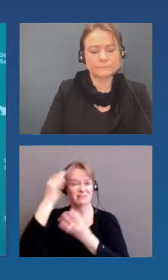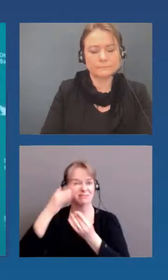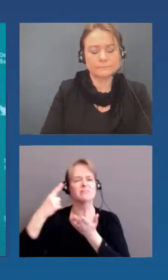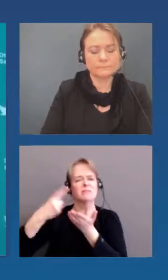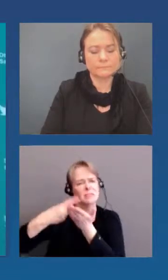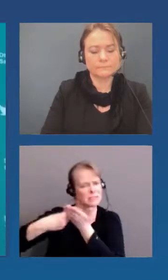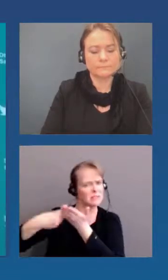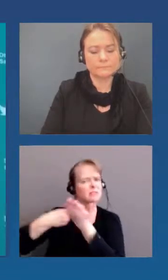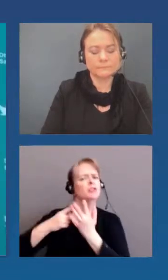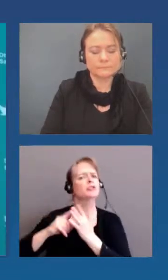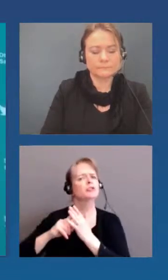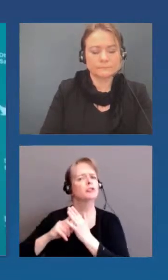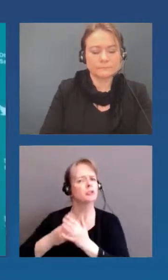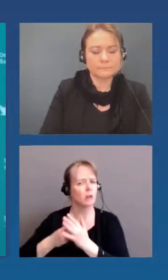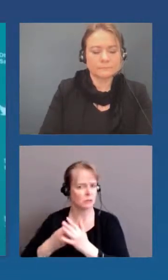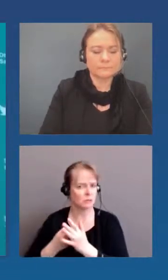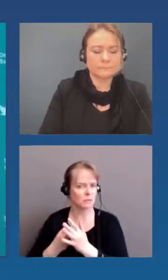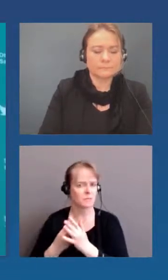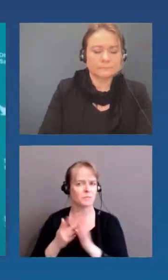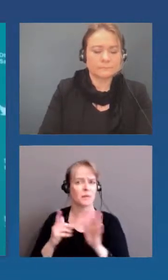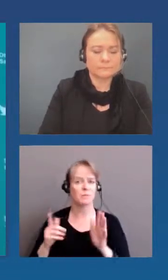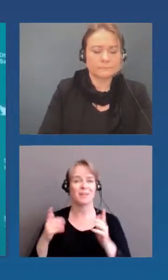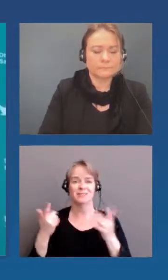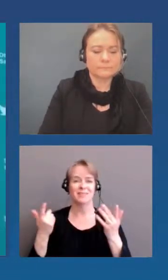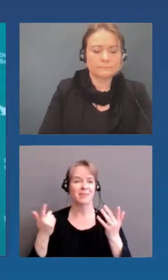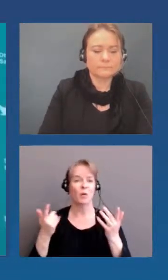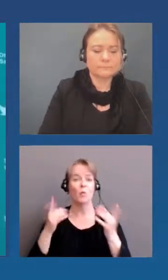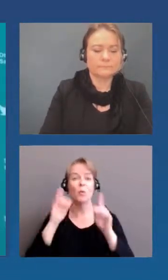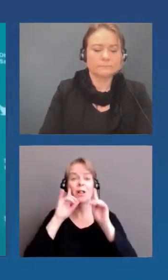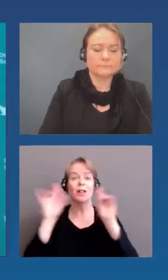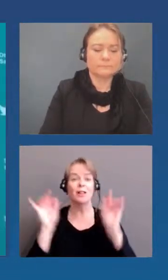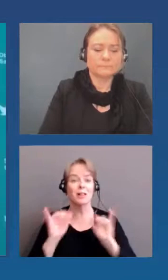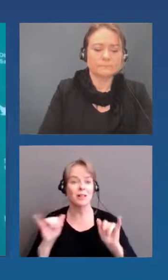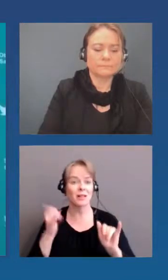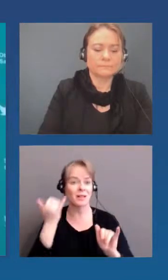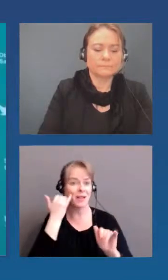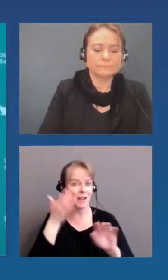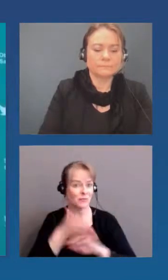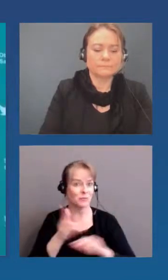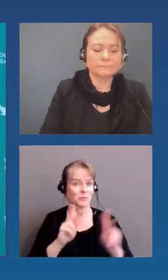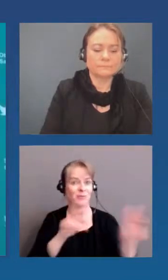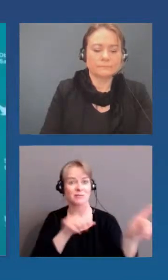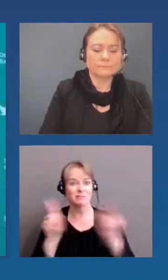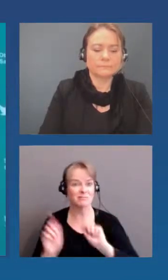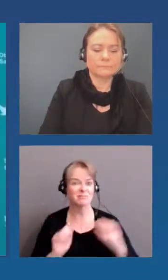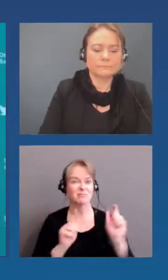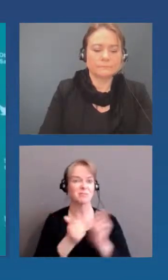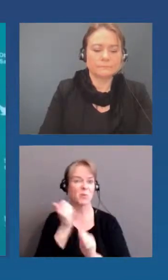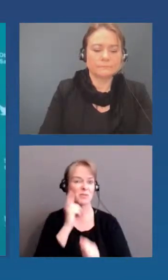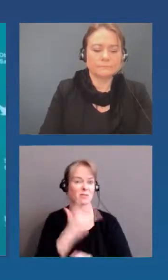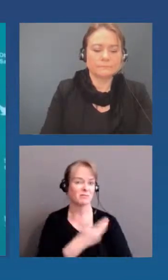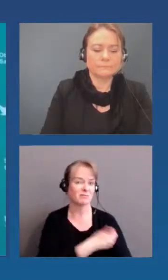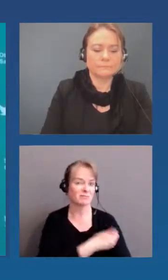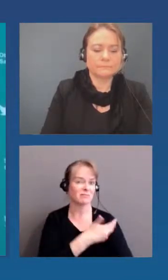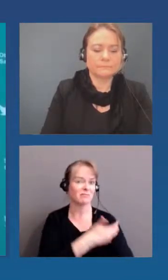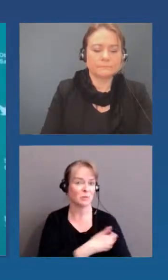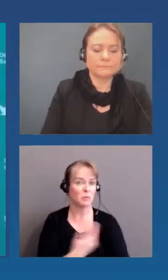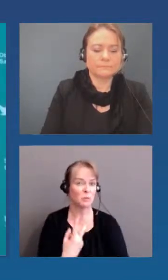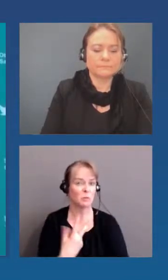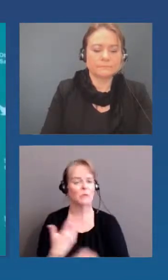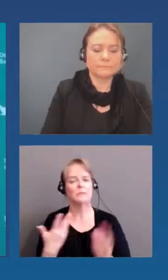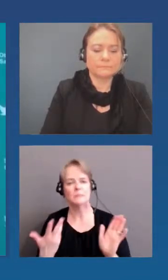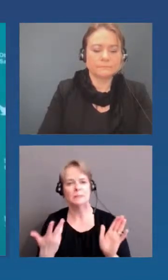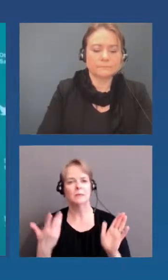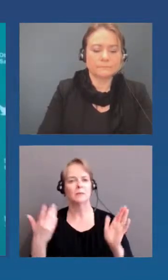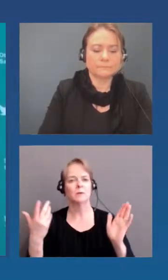have that fully vaccinated picture with the 2 doses, for a while. I do want to encourage